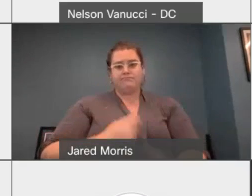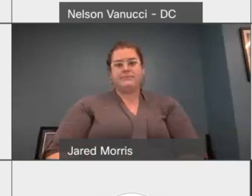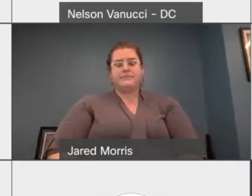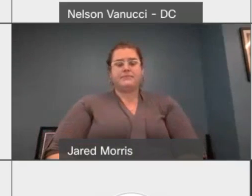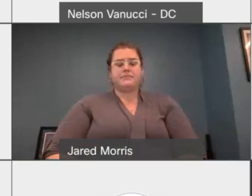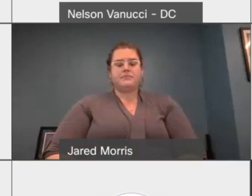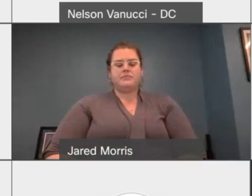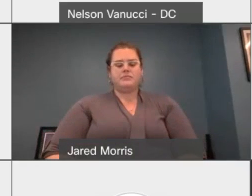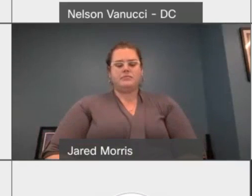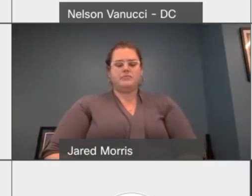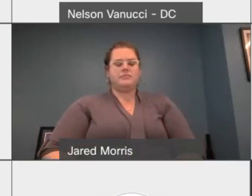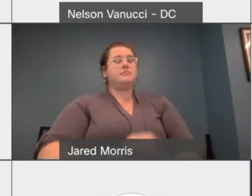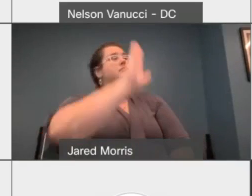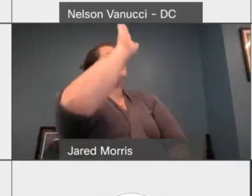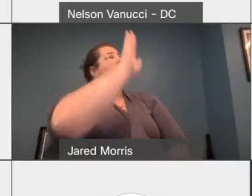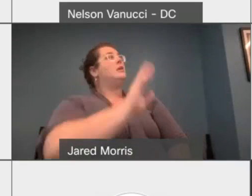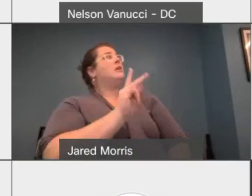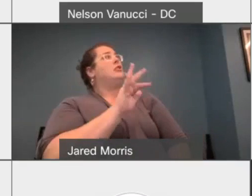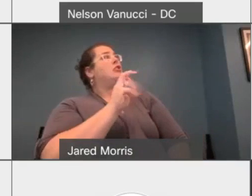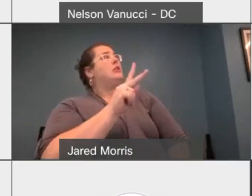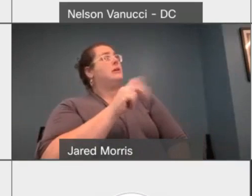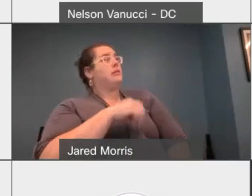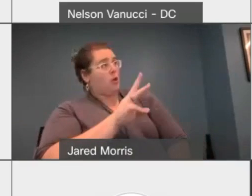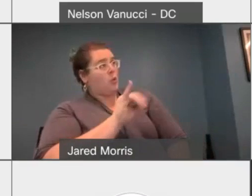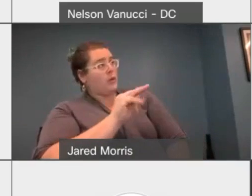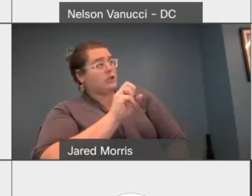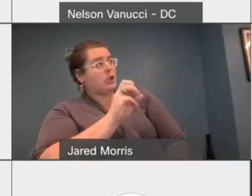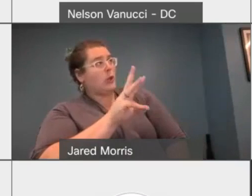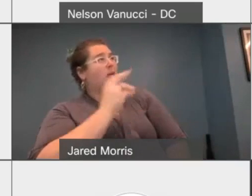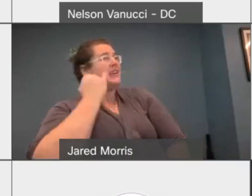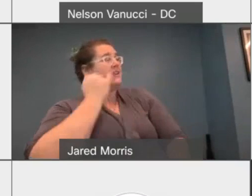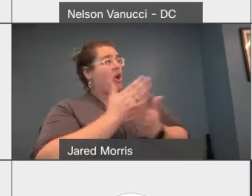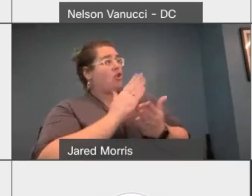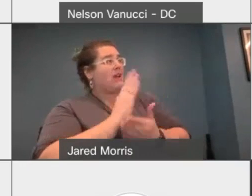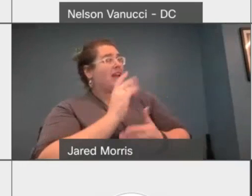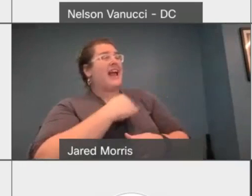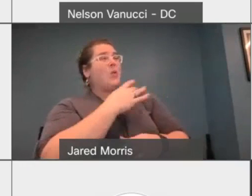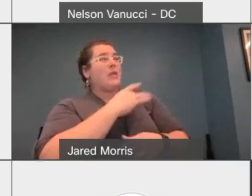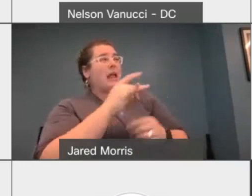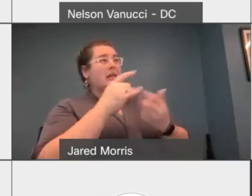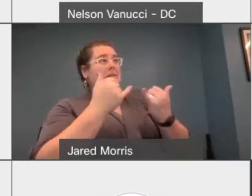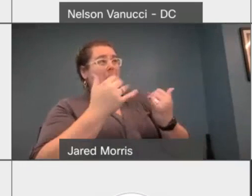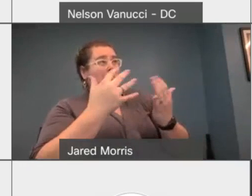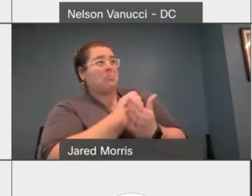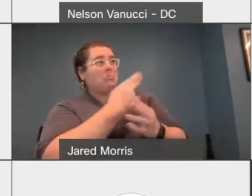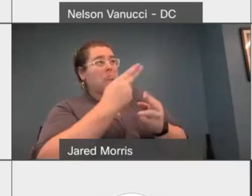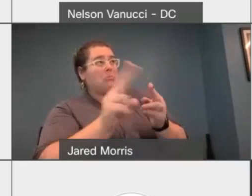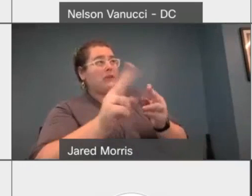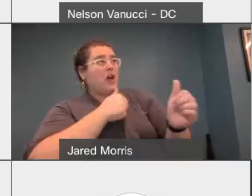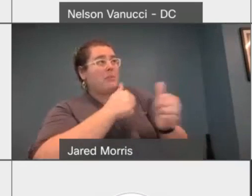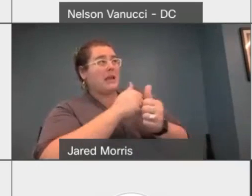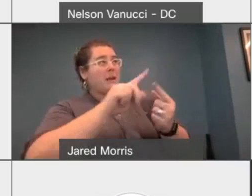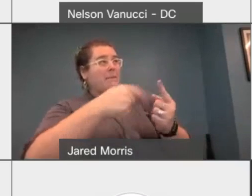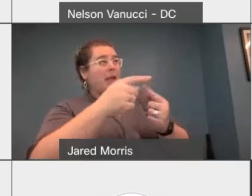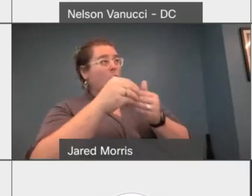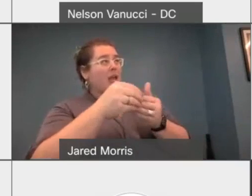Winslow, if it's okay, I'd like to give a brief update on the updated guidance that posted, if now's a good time to do that. Sure. Ladies